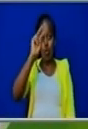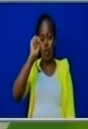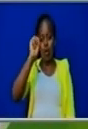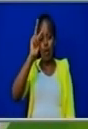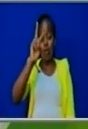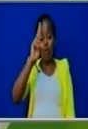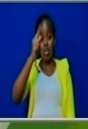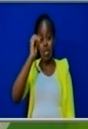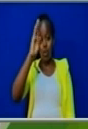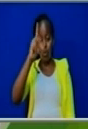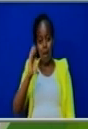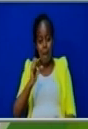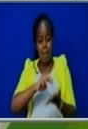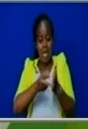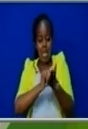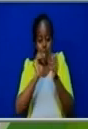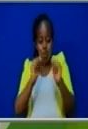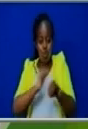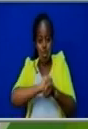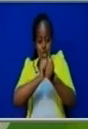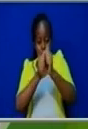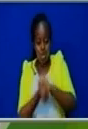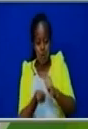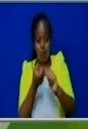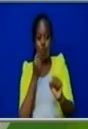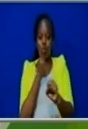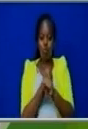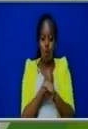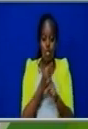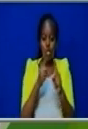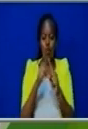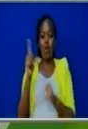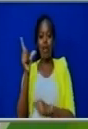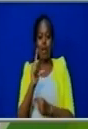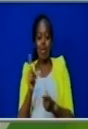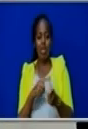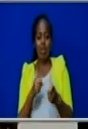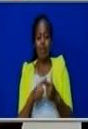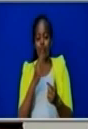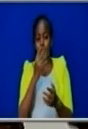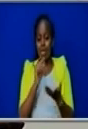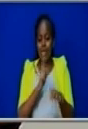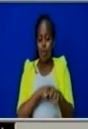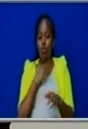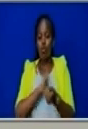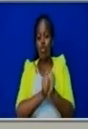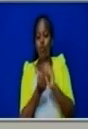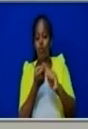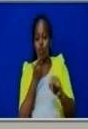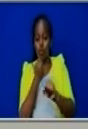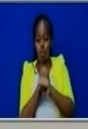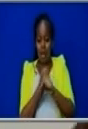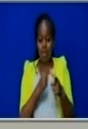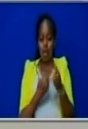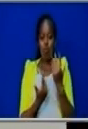Interconvertible. Yes, Okay. meaning you can be able to change from solid ice to liquid. To liquid. By doing what? Heating. By Then